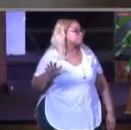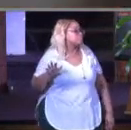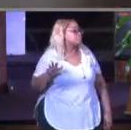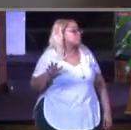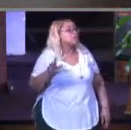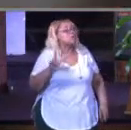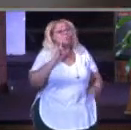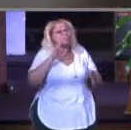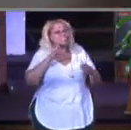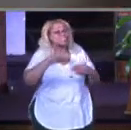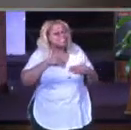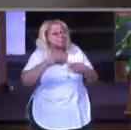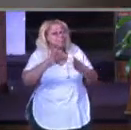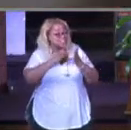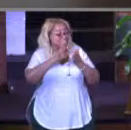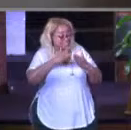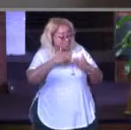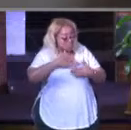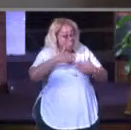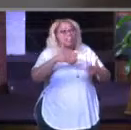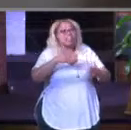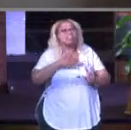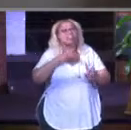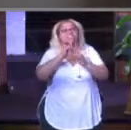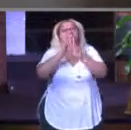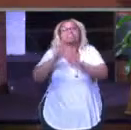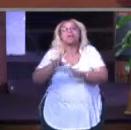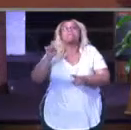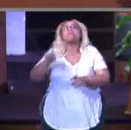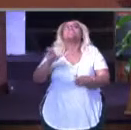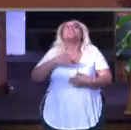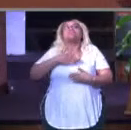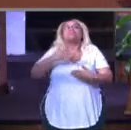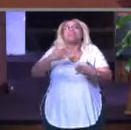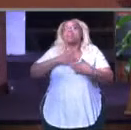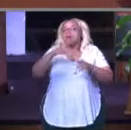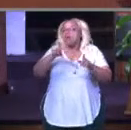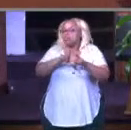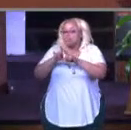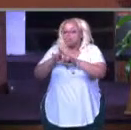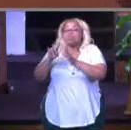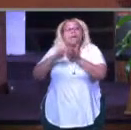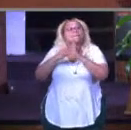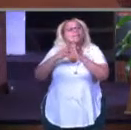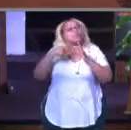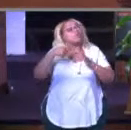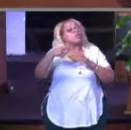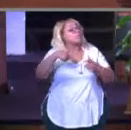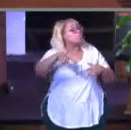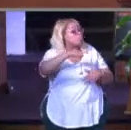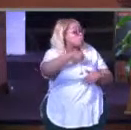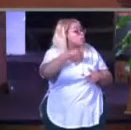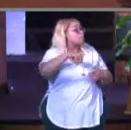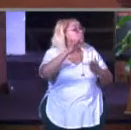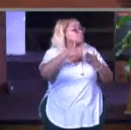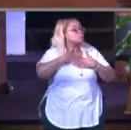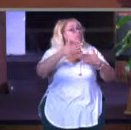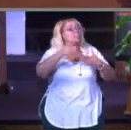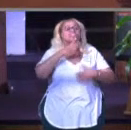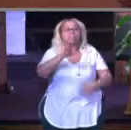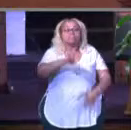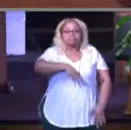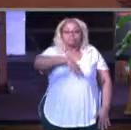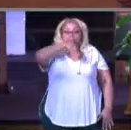But in order to receive what Jesus breathes, the disciples had to breathe too. That means we have to breathe. We have to